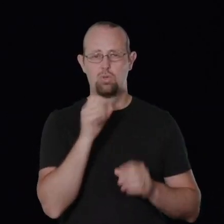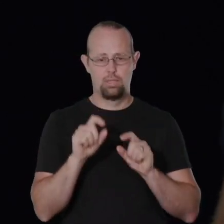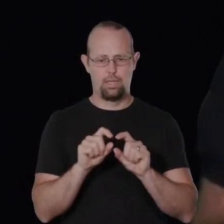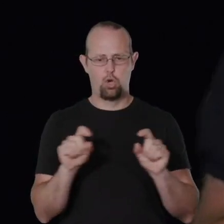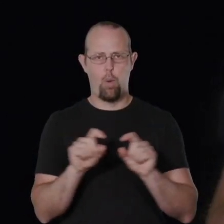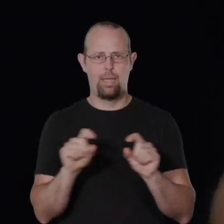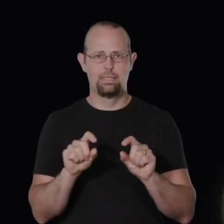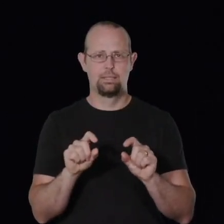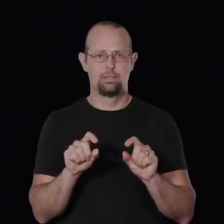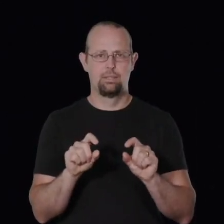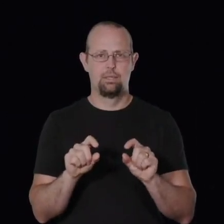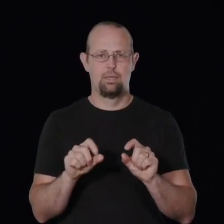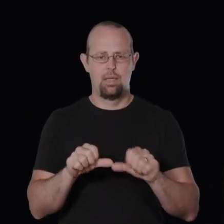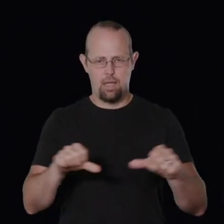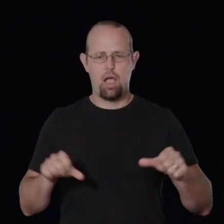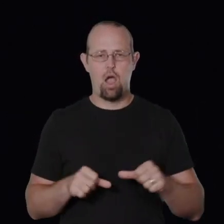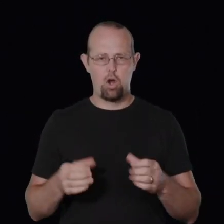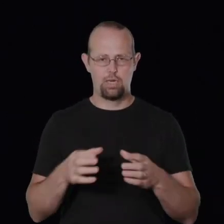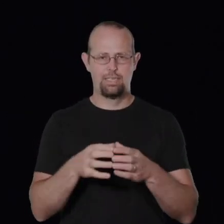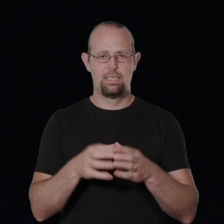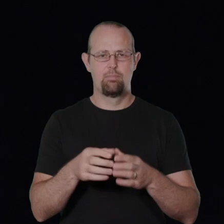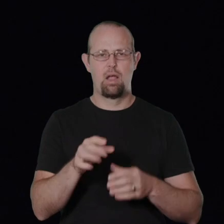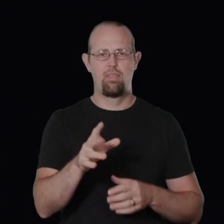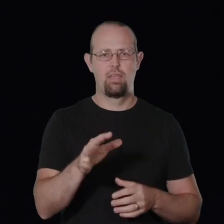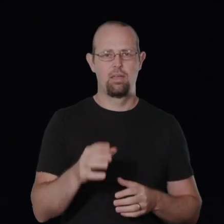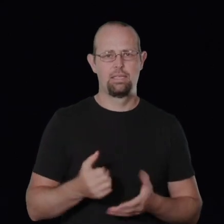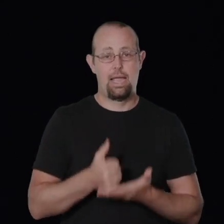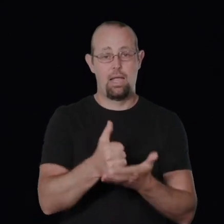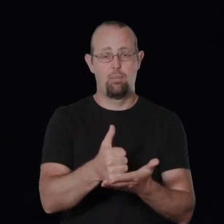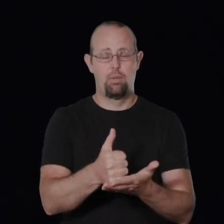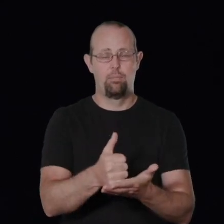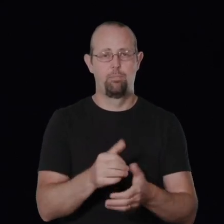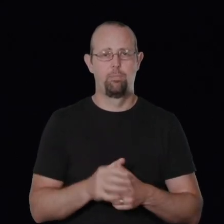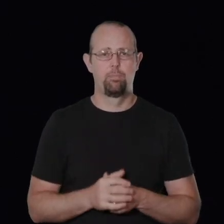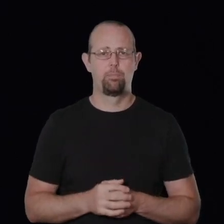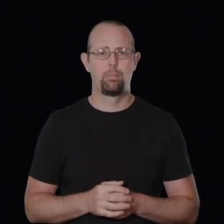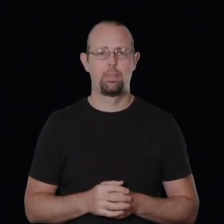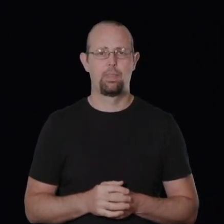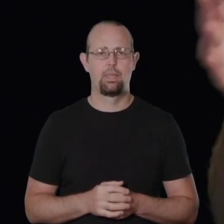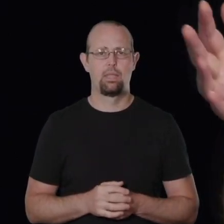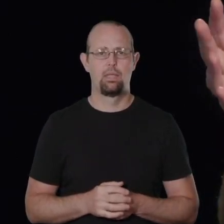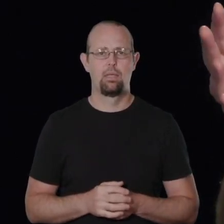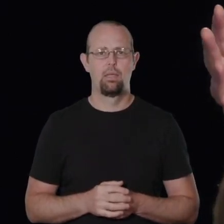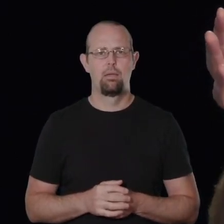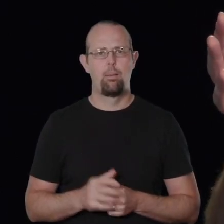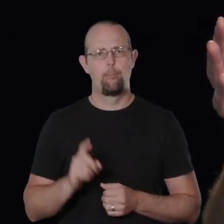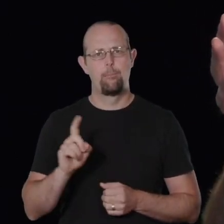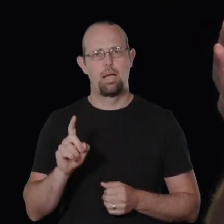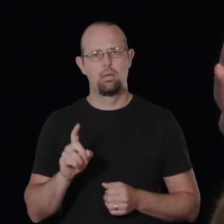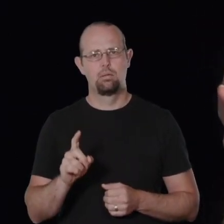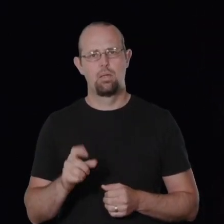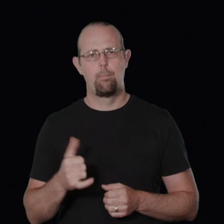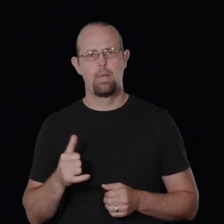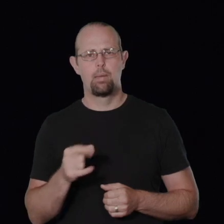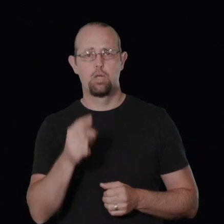now, and they will find your comment and help you move forward with your next steps. But you could be watching, and you